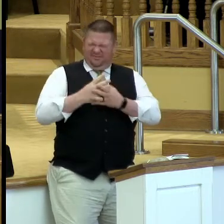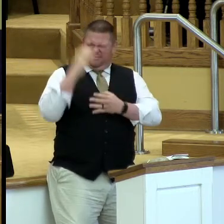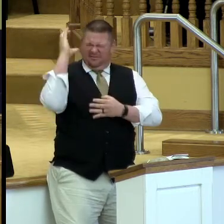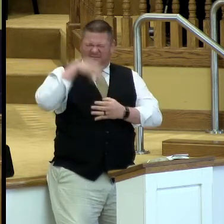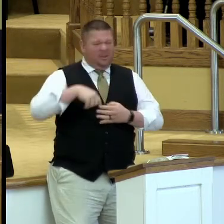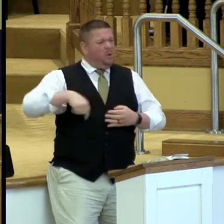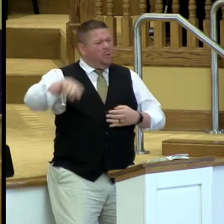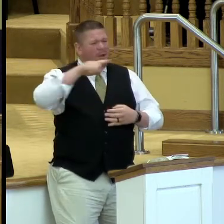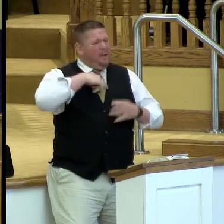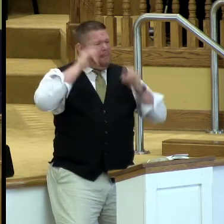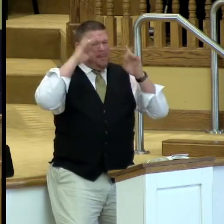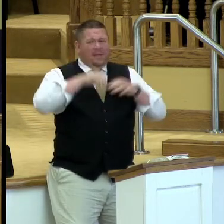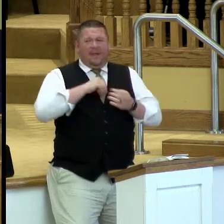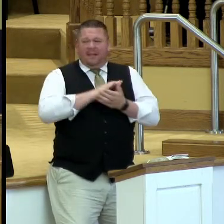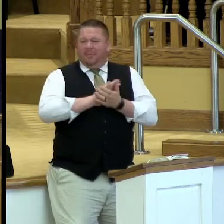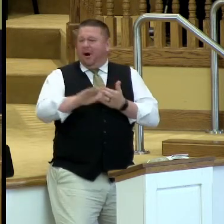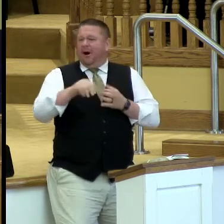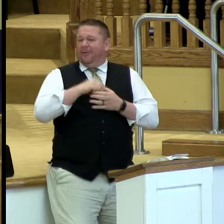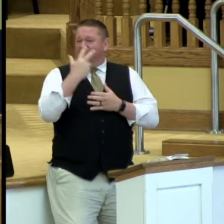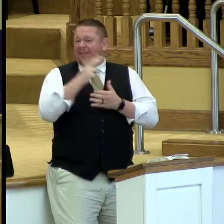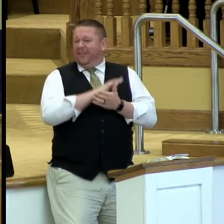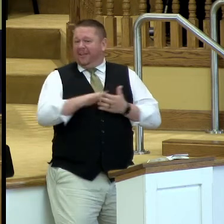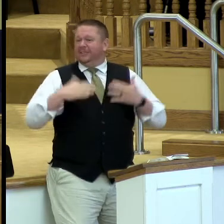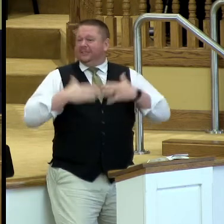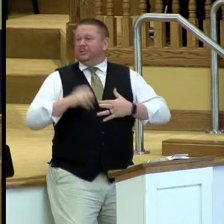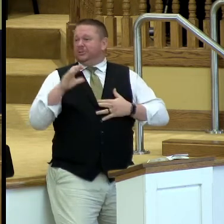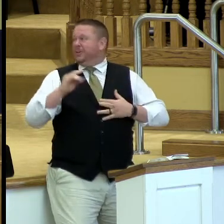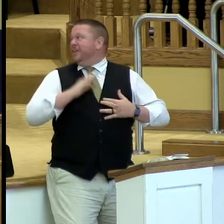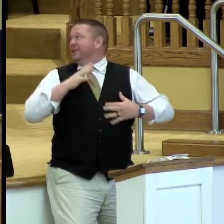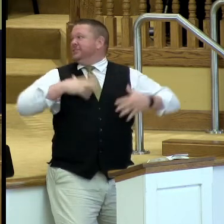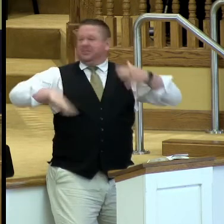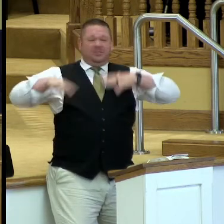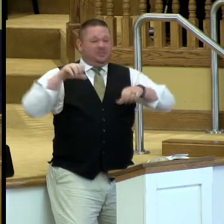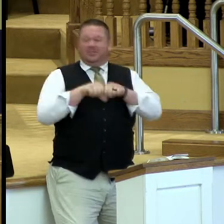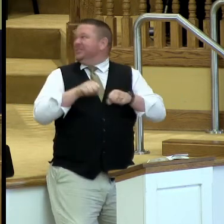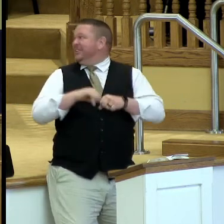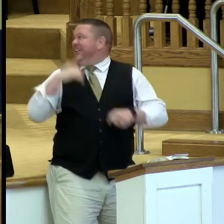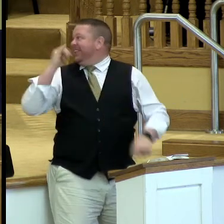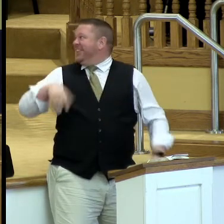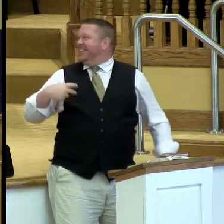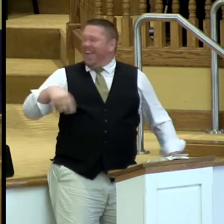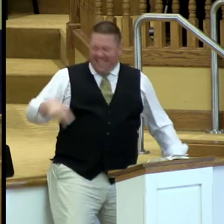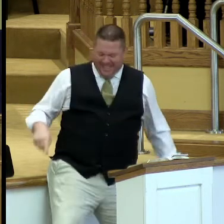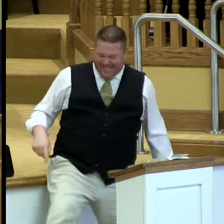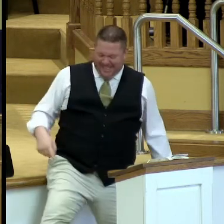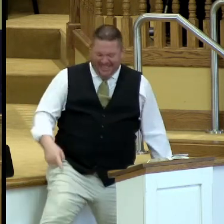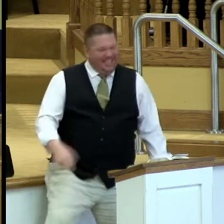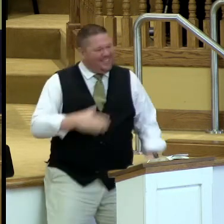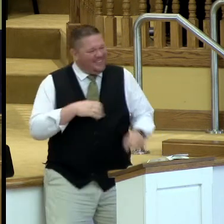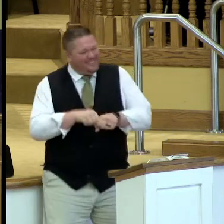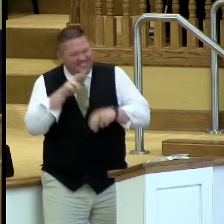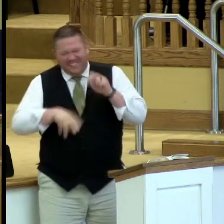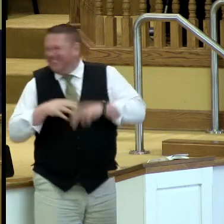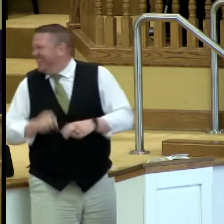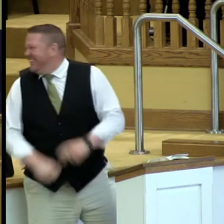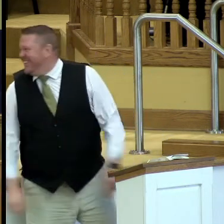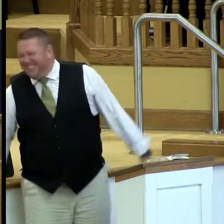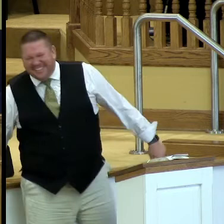Like we're miserable in like our nice three pieces and fancy dress shoes that look like you could dance in a ballroom.